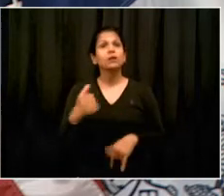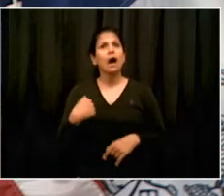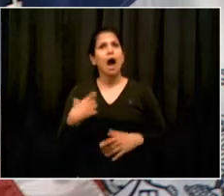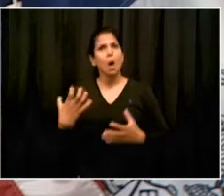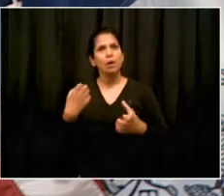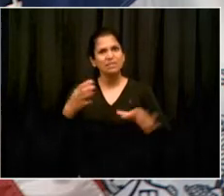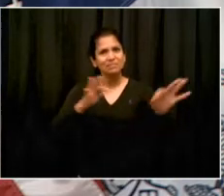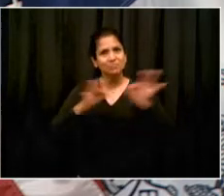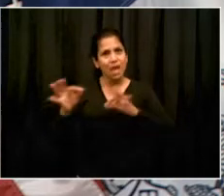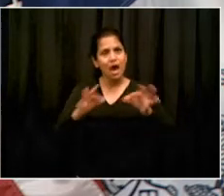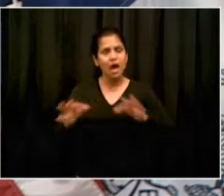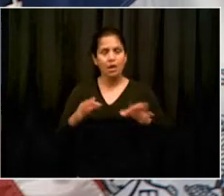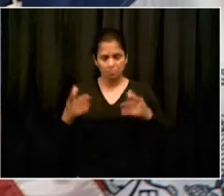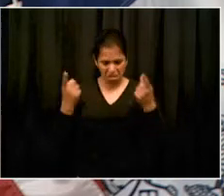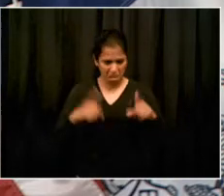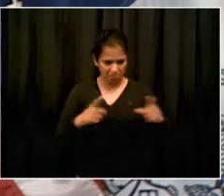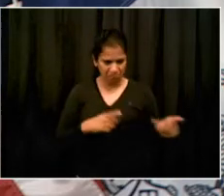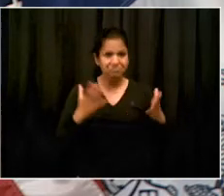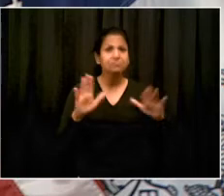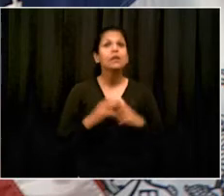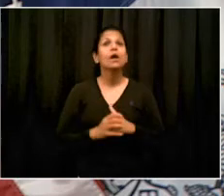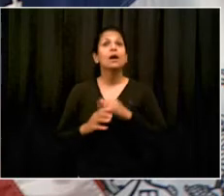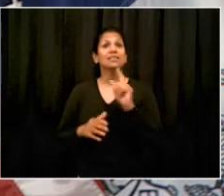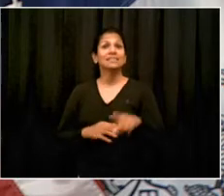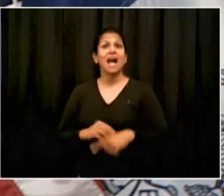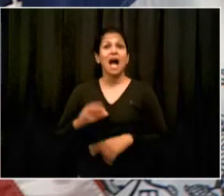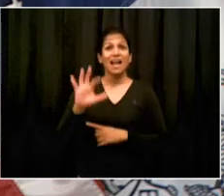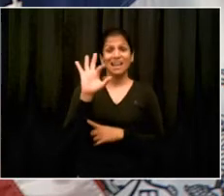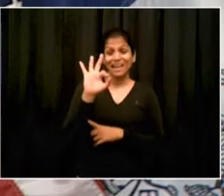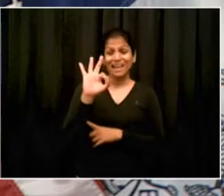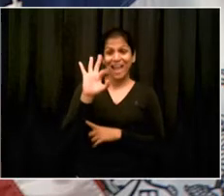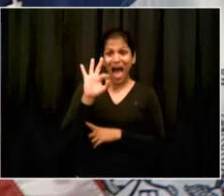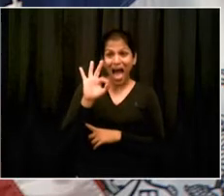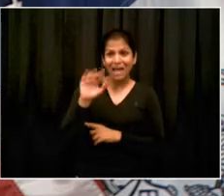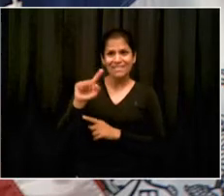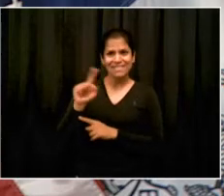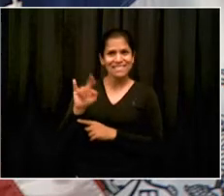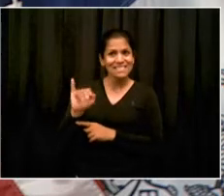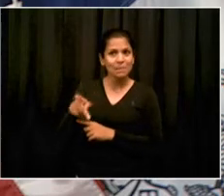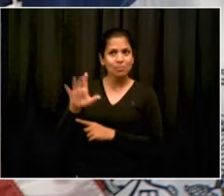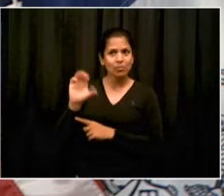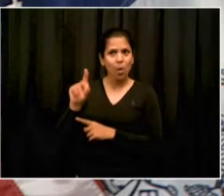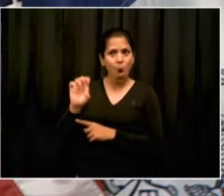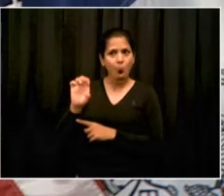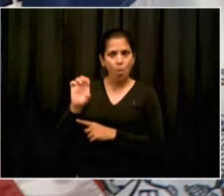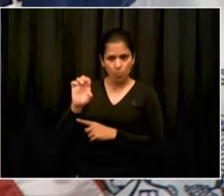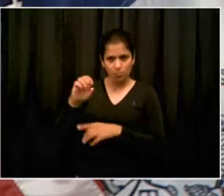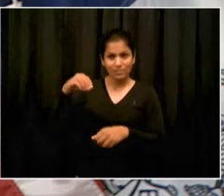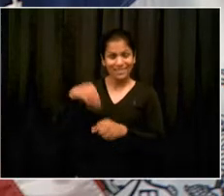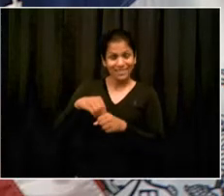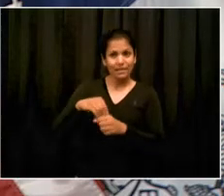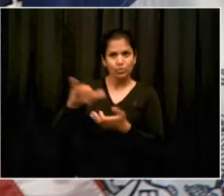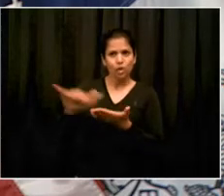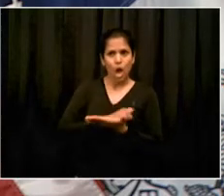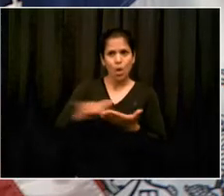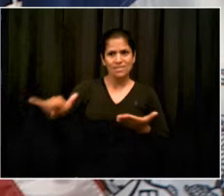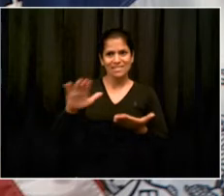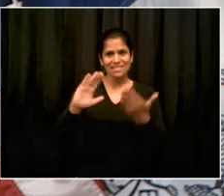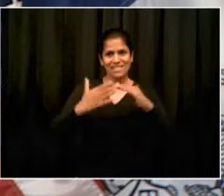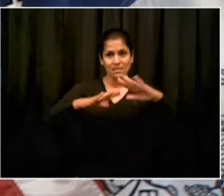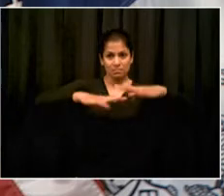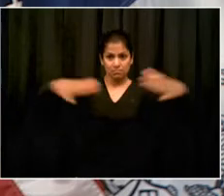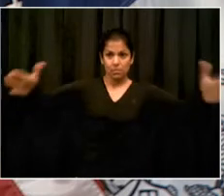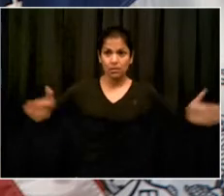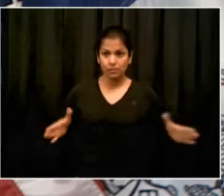zip codes. And obviously, another fact we're looking at closely is what is our situation room telling us? We are